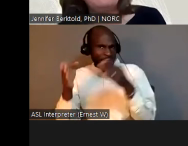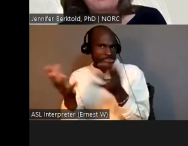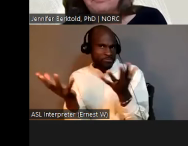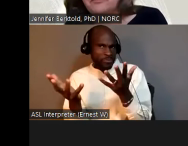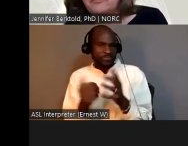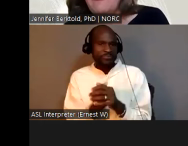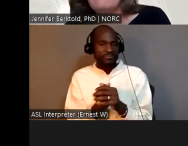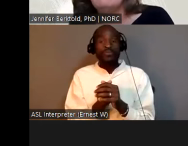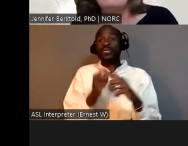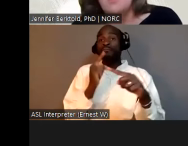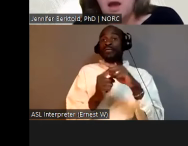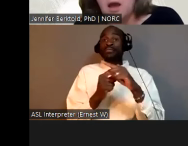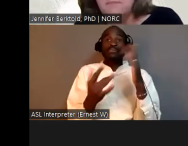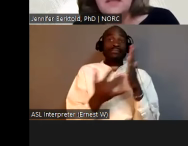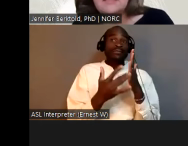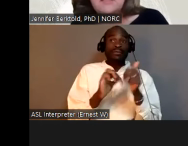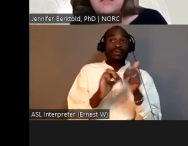technology.